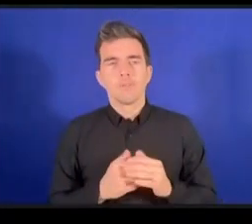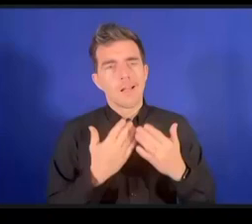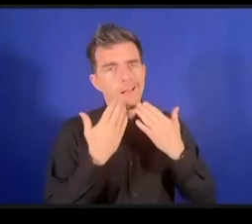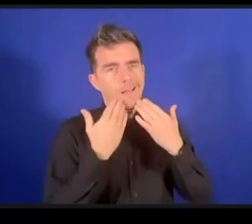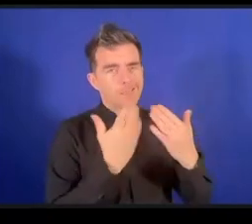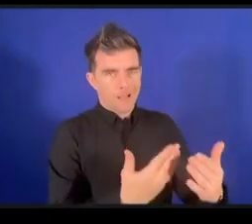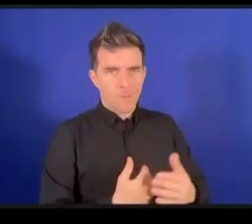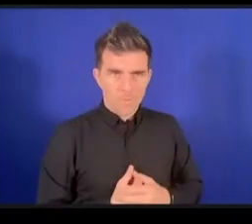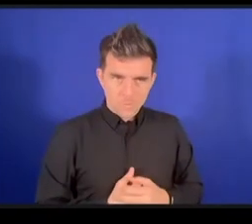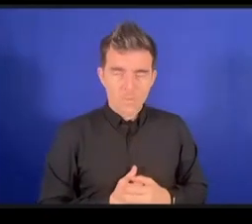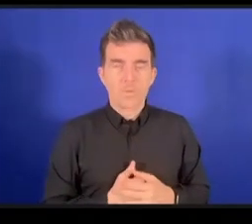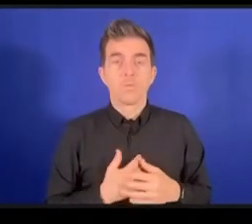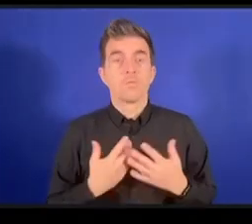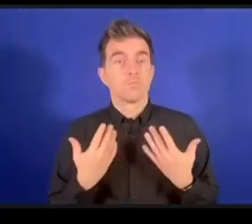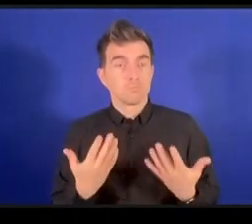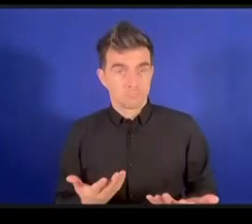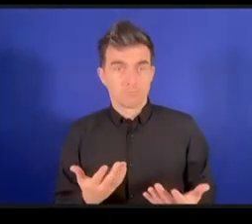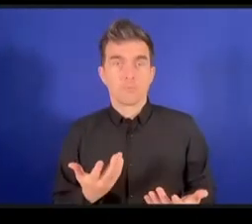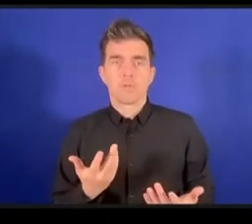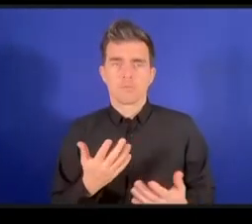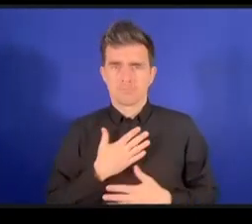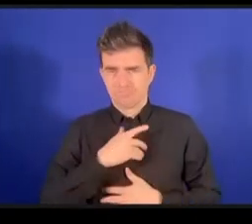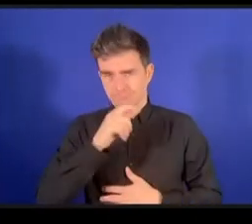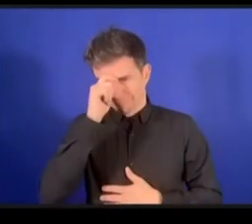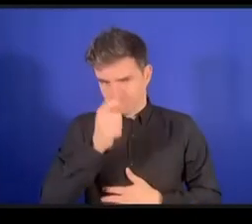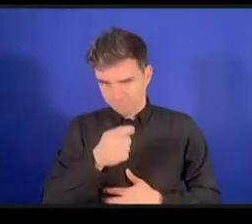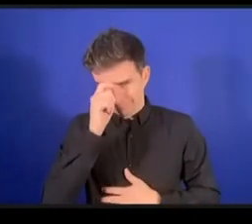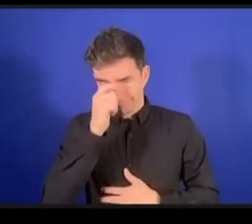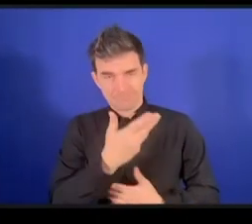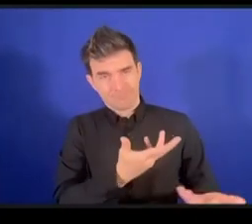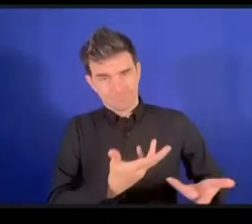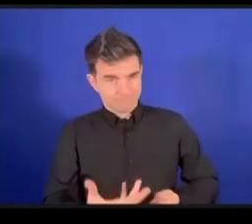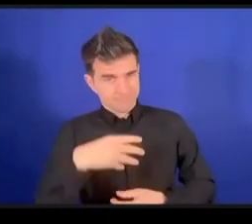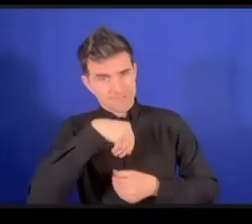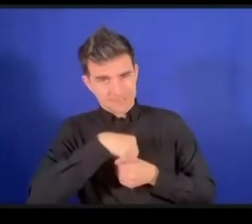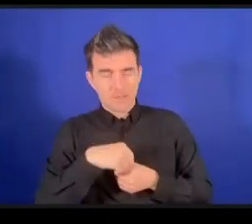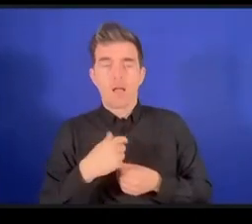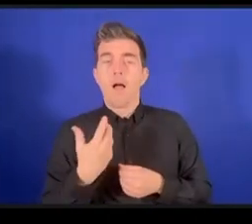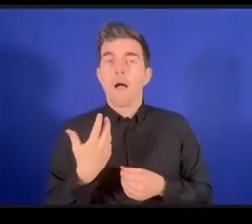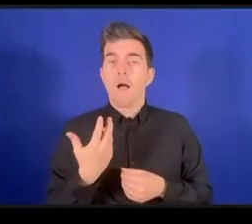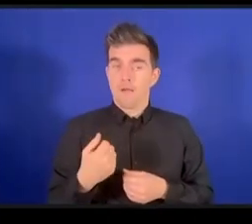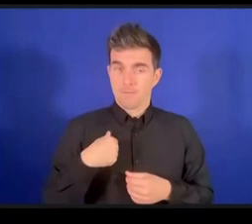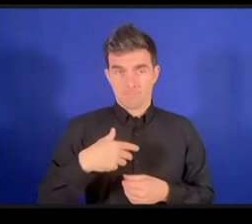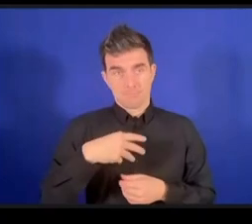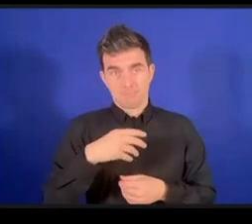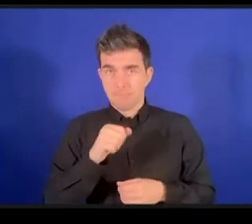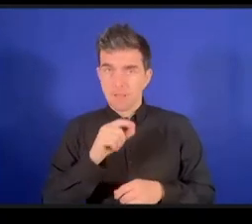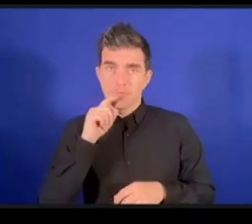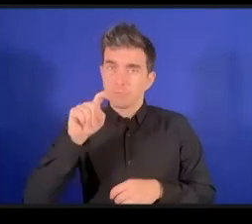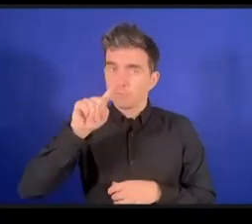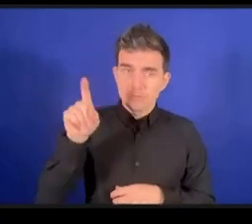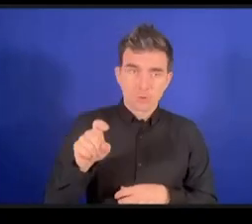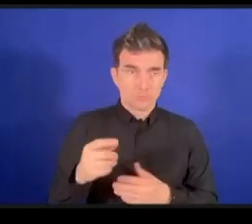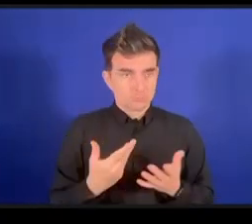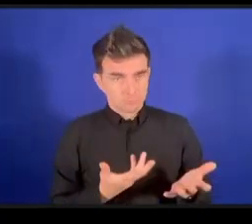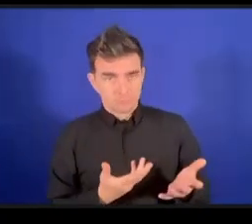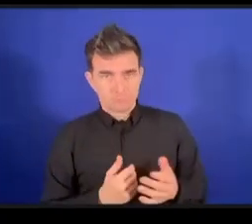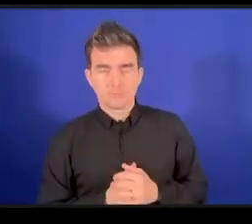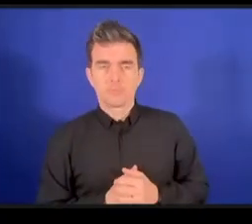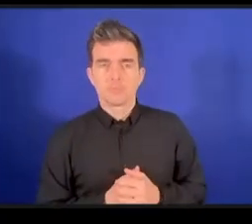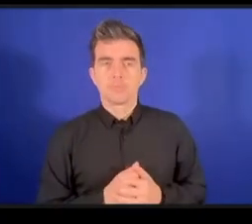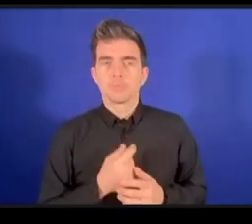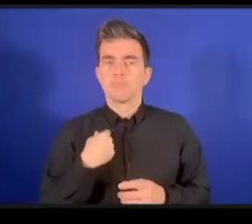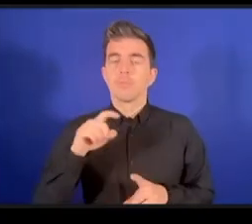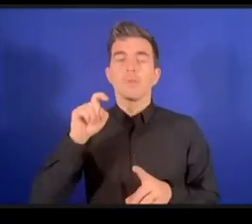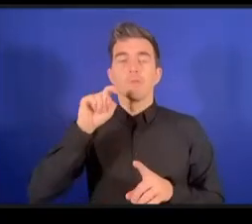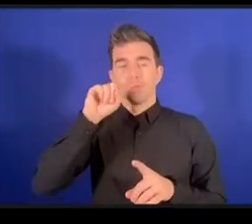question. So this is a question to Shabir, although certainly any of you who wish to respond are free